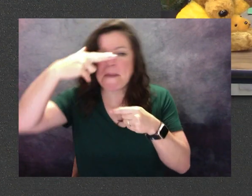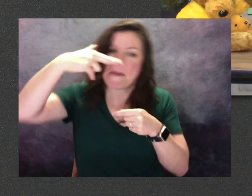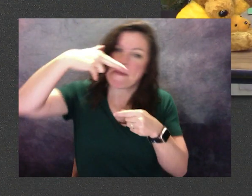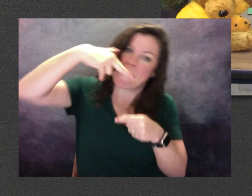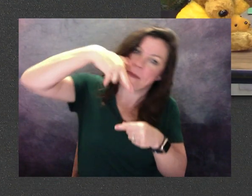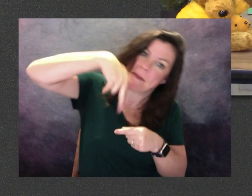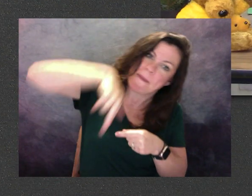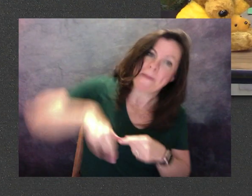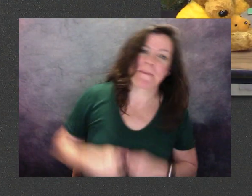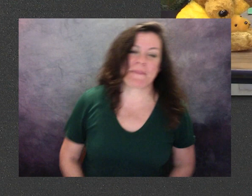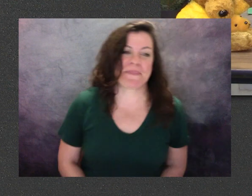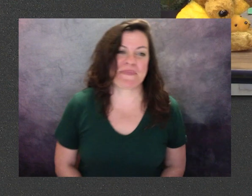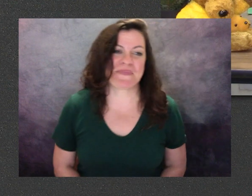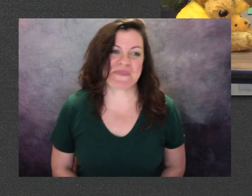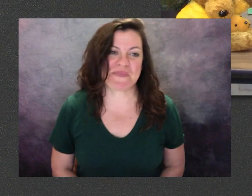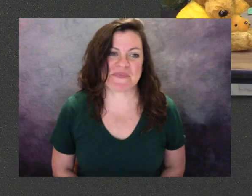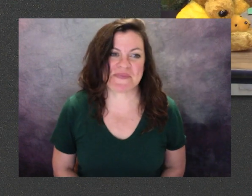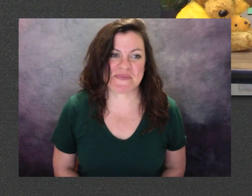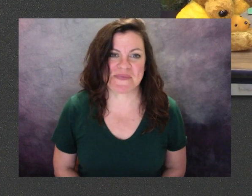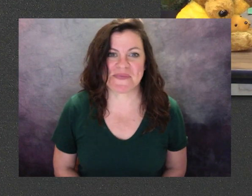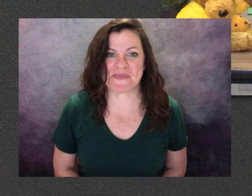There's 1,